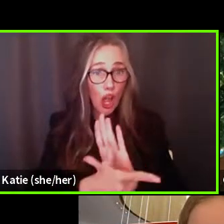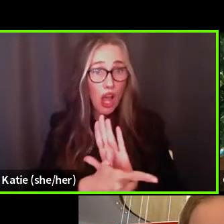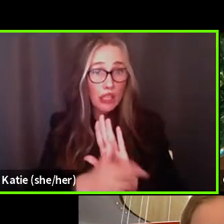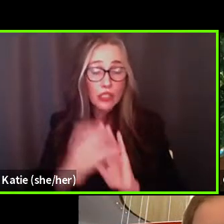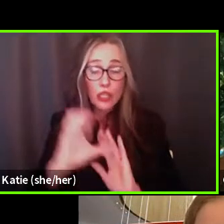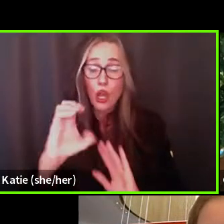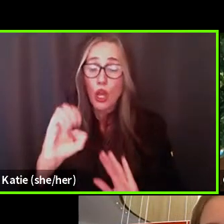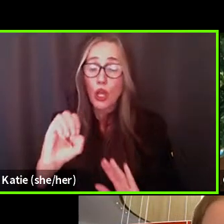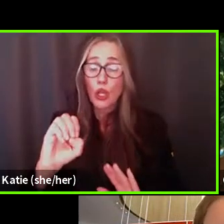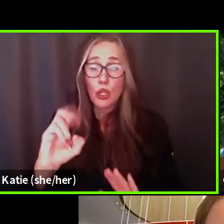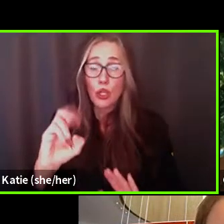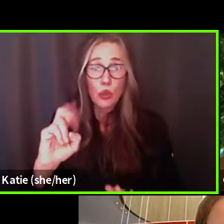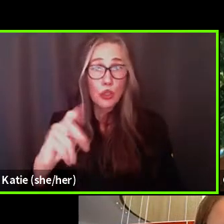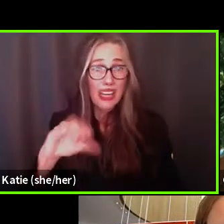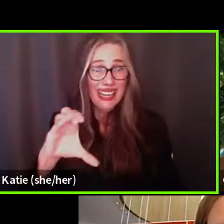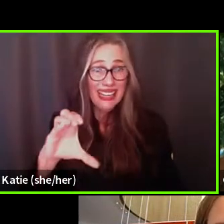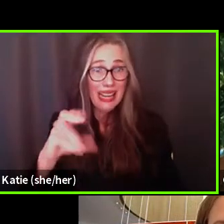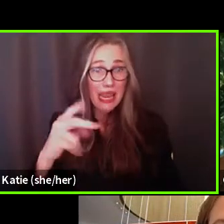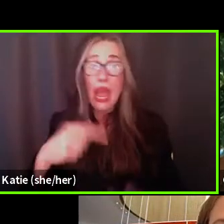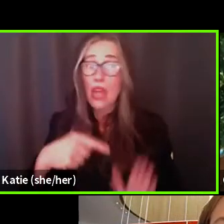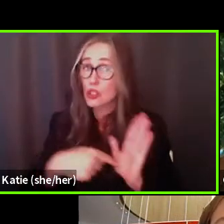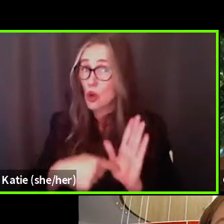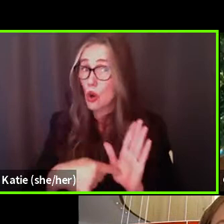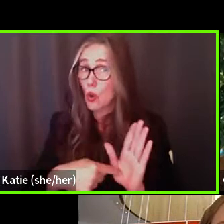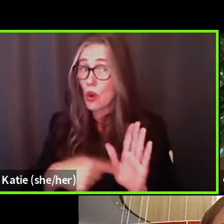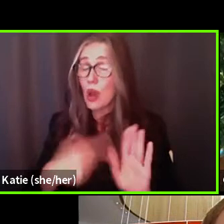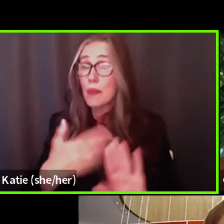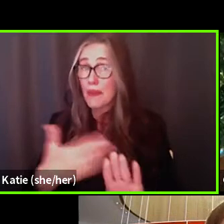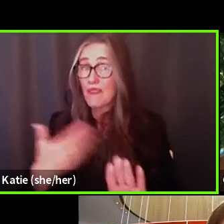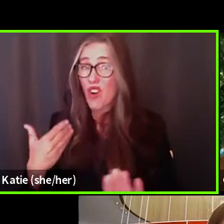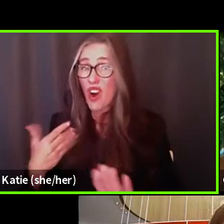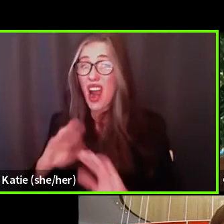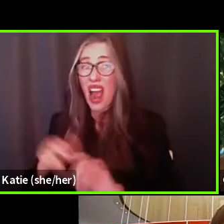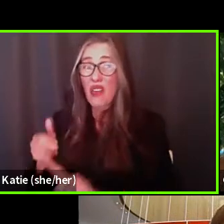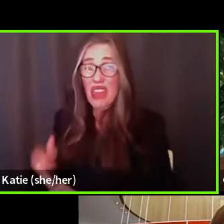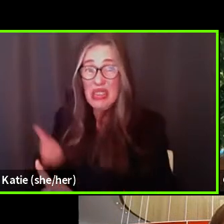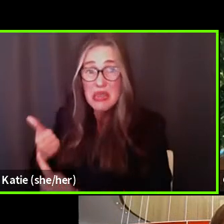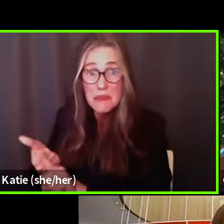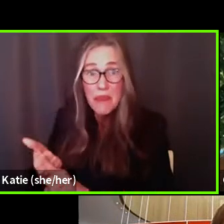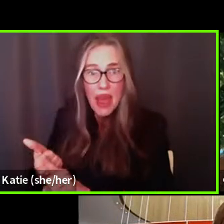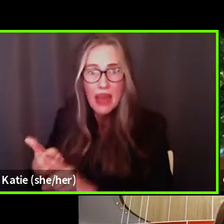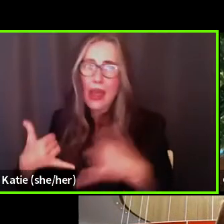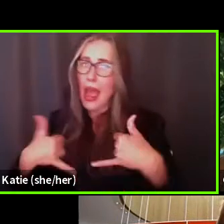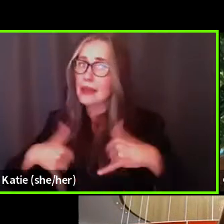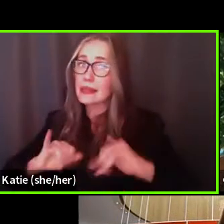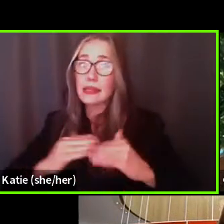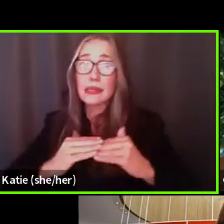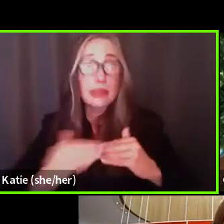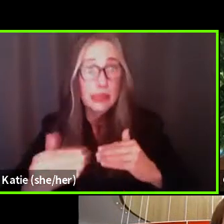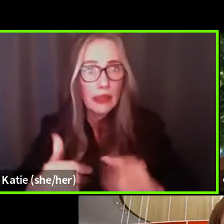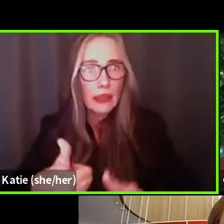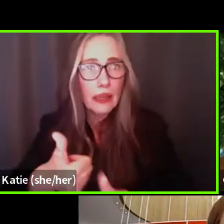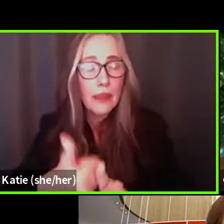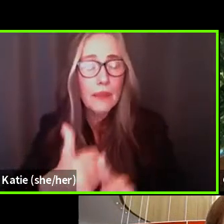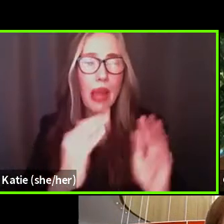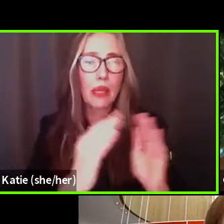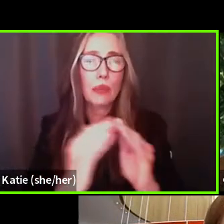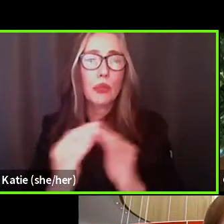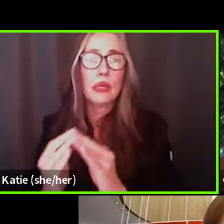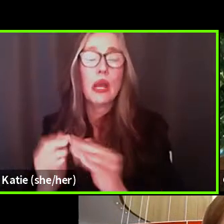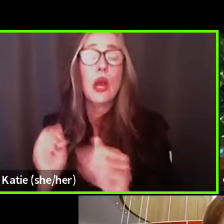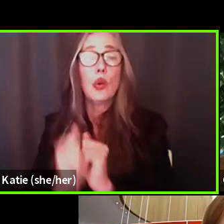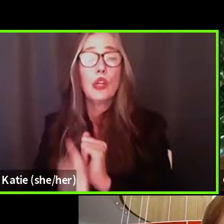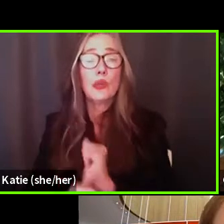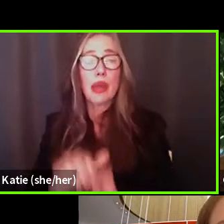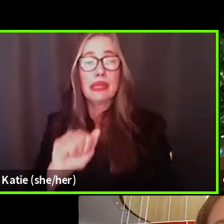still having on our communities with the passage of ab1007 california would be the